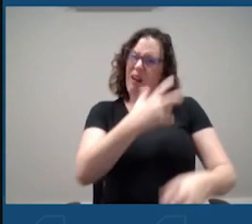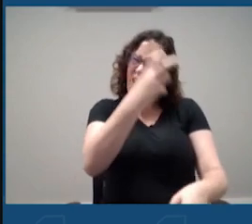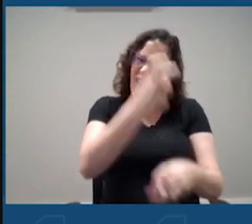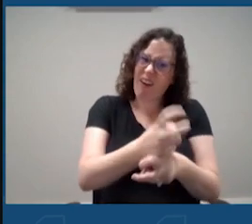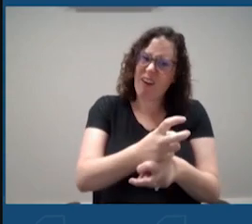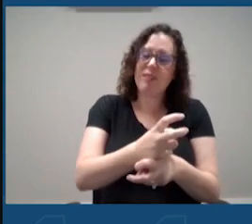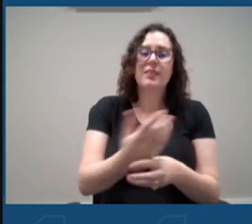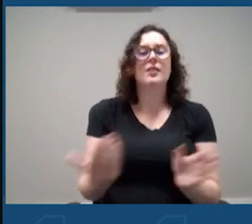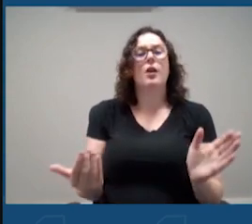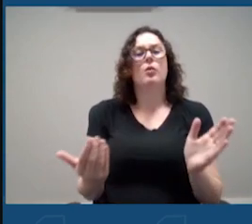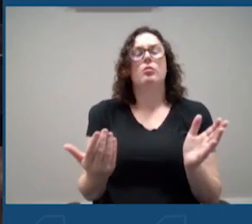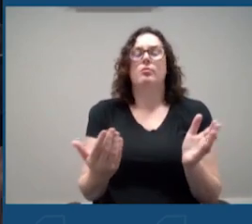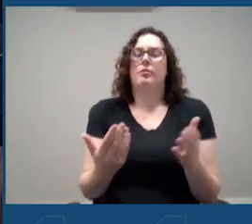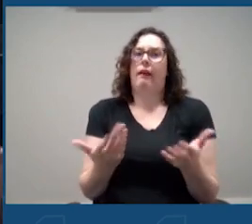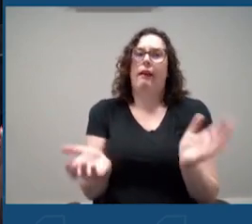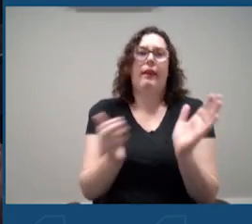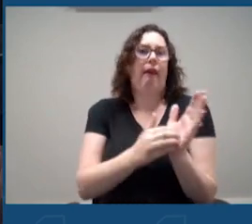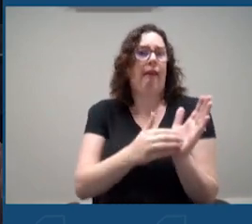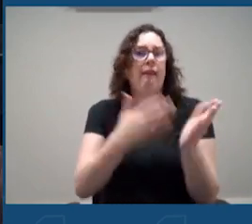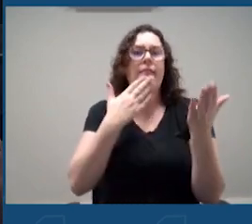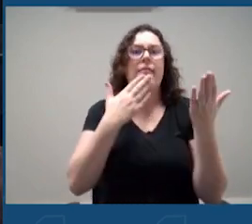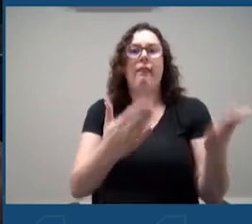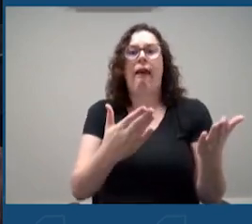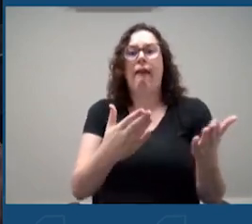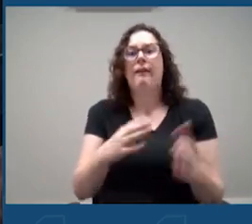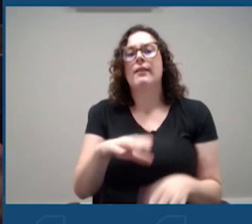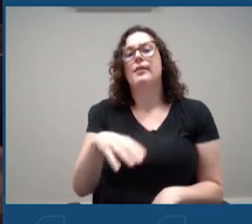governor, Kathy Hochul.